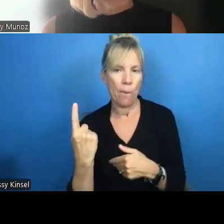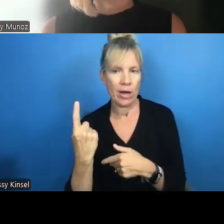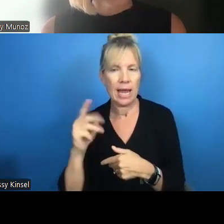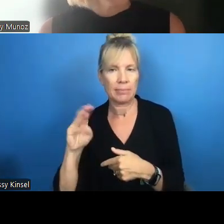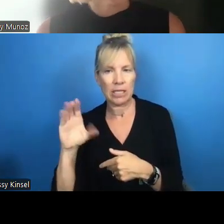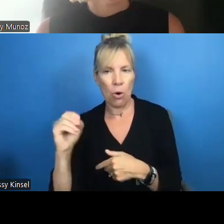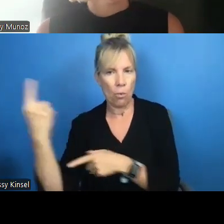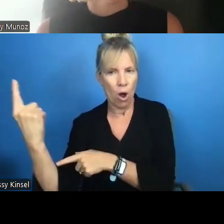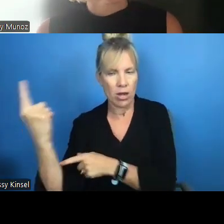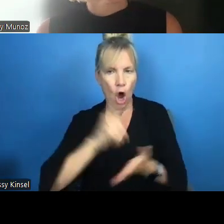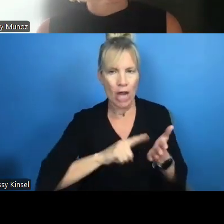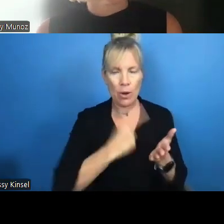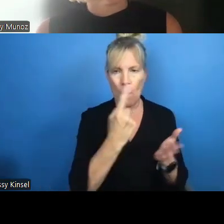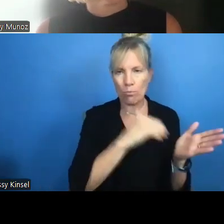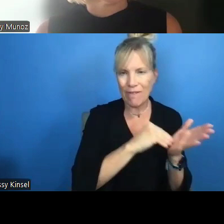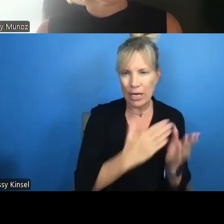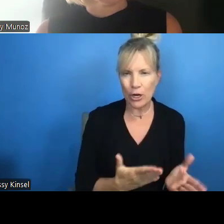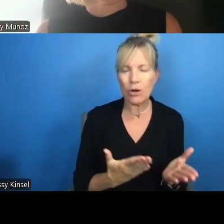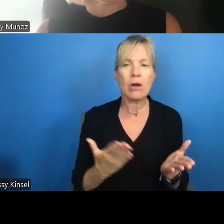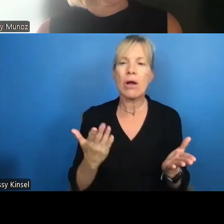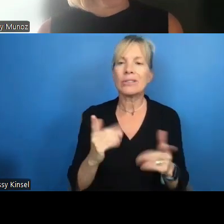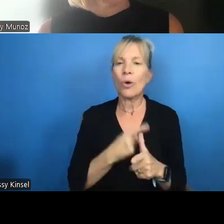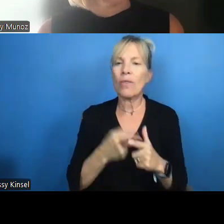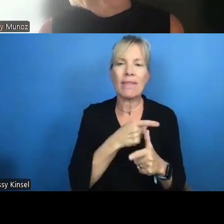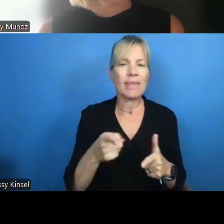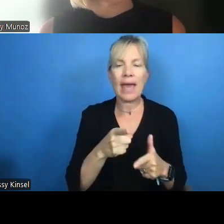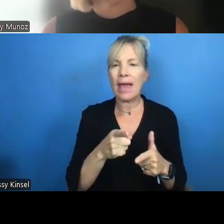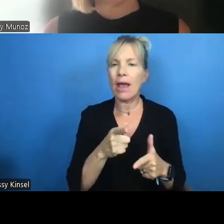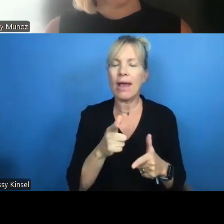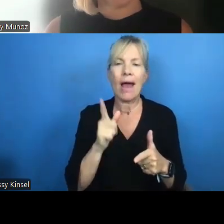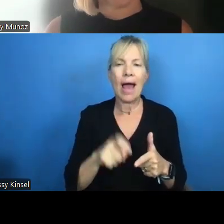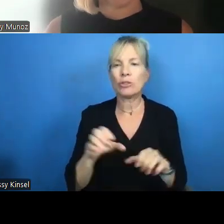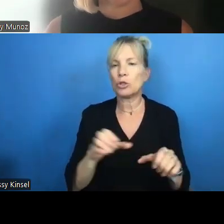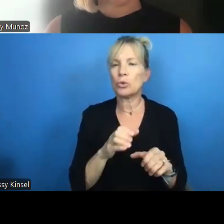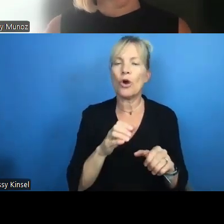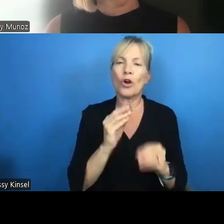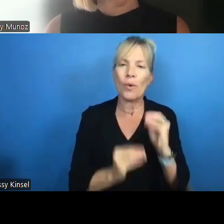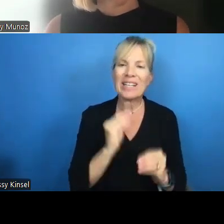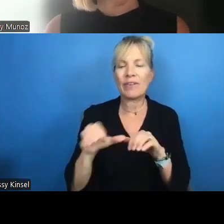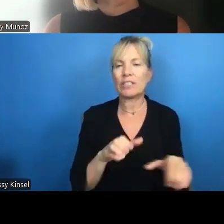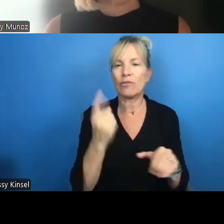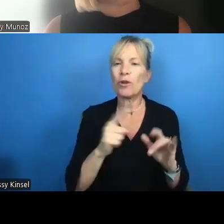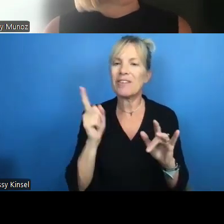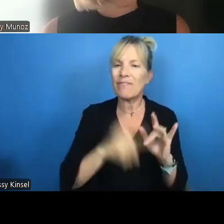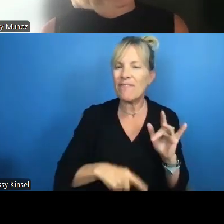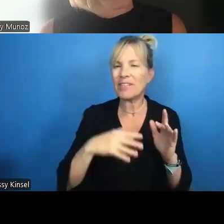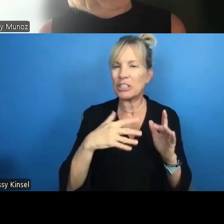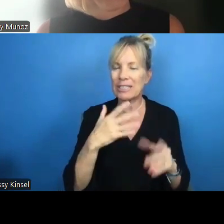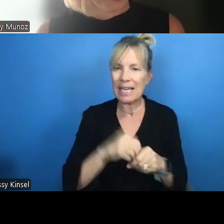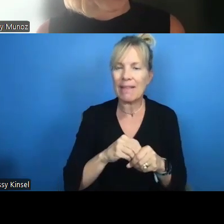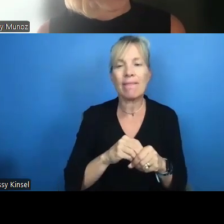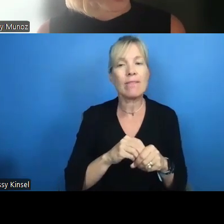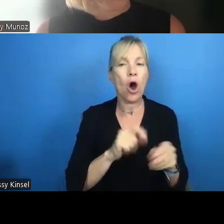MCO. And in this way, they are only subject to corrective actions for deficiencies in the audit by the